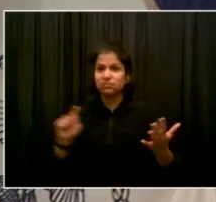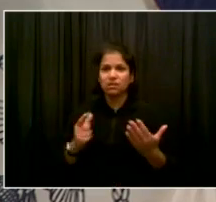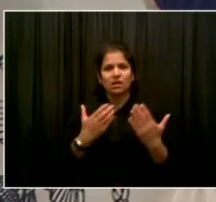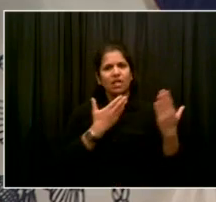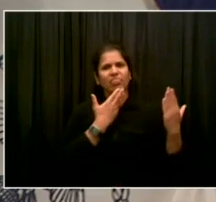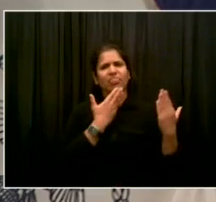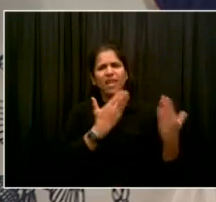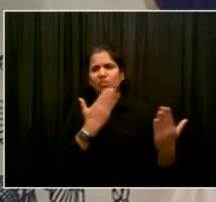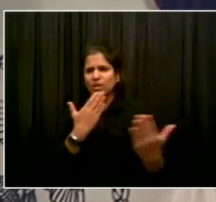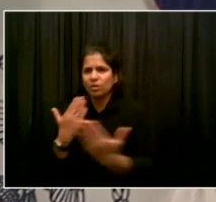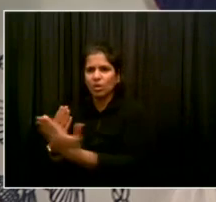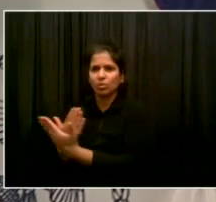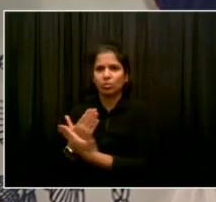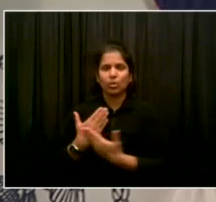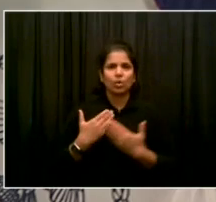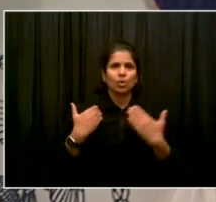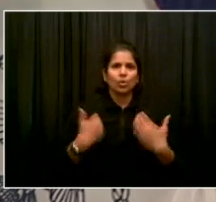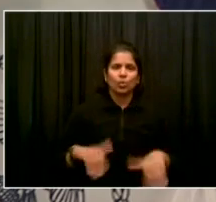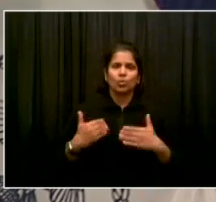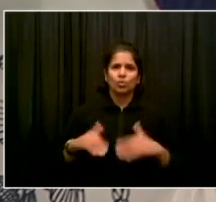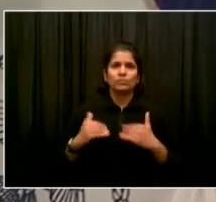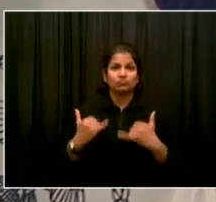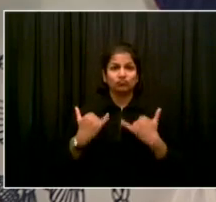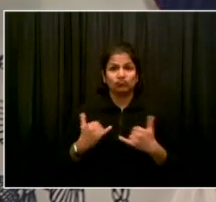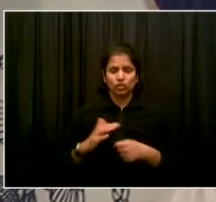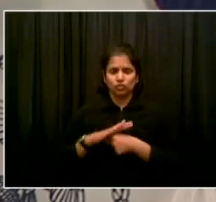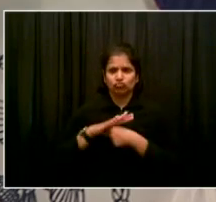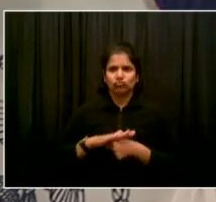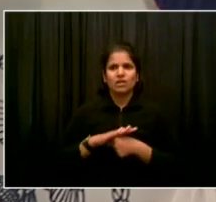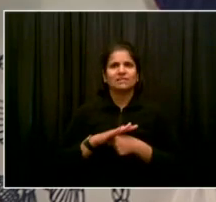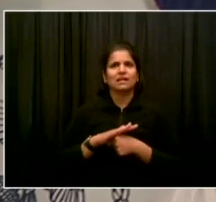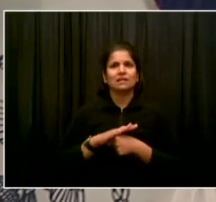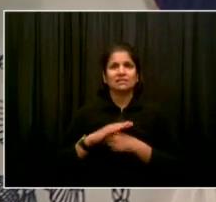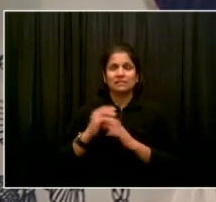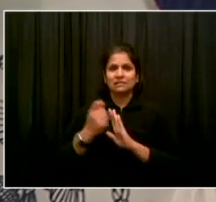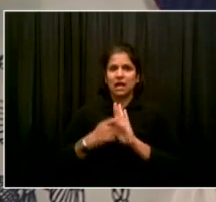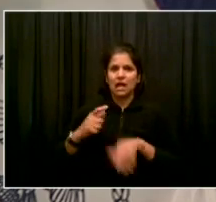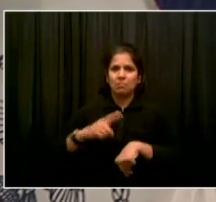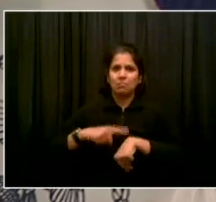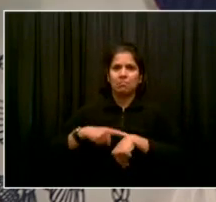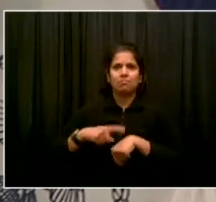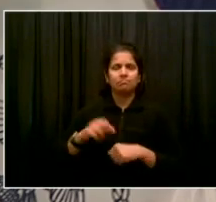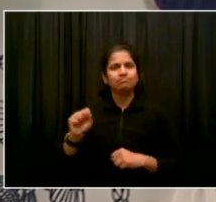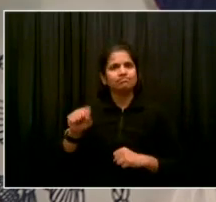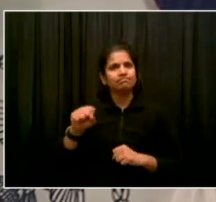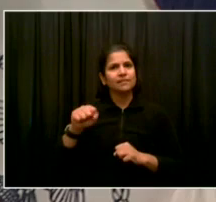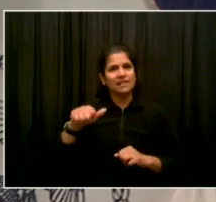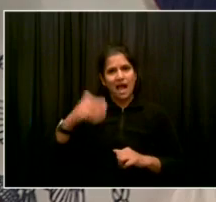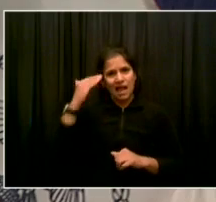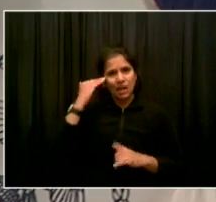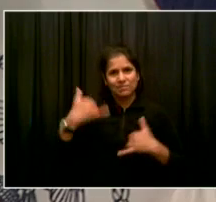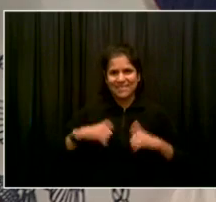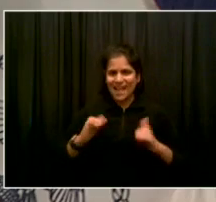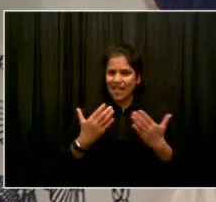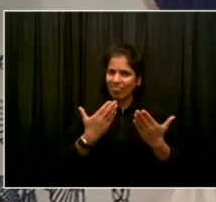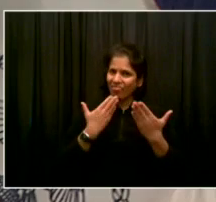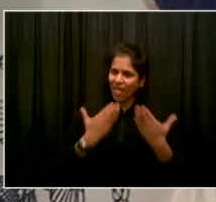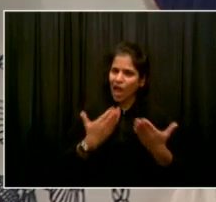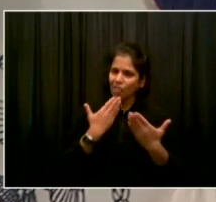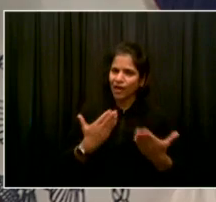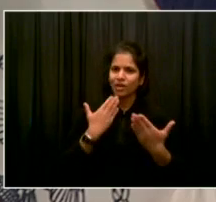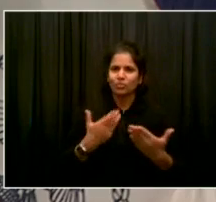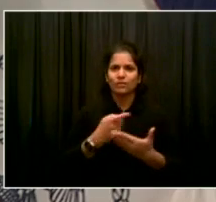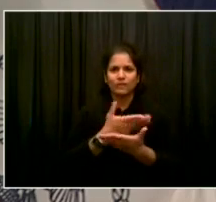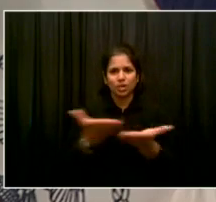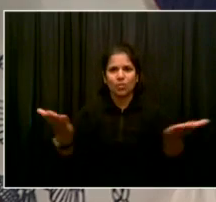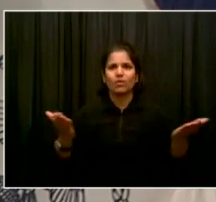it just is such a weight. I am so grateful for the people who are helping each other and showing that love